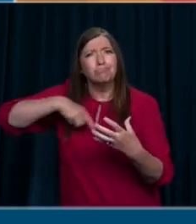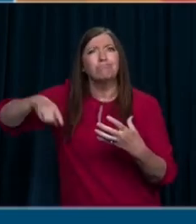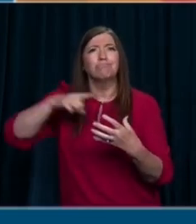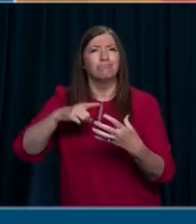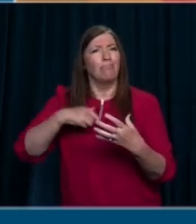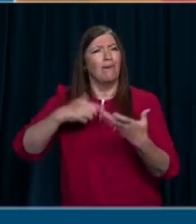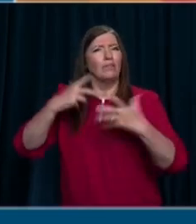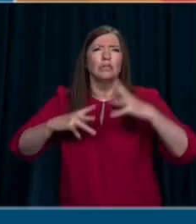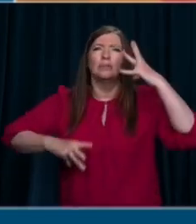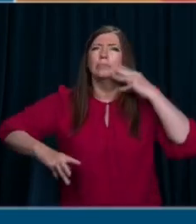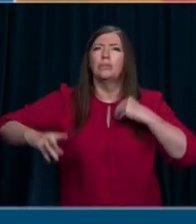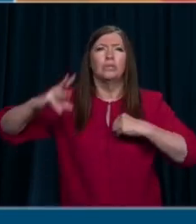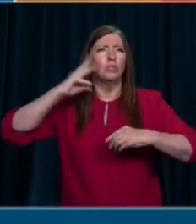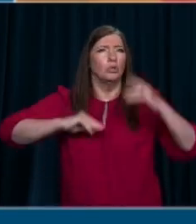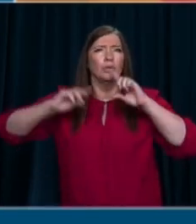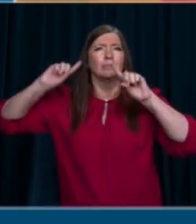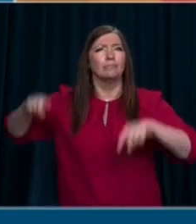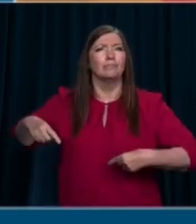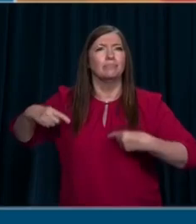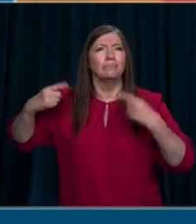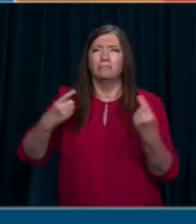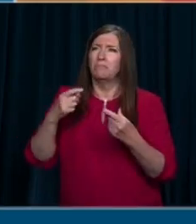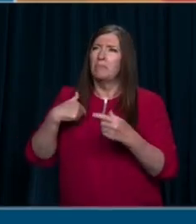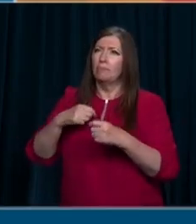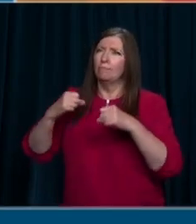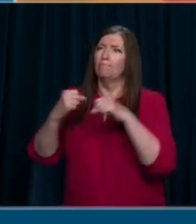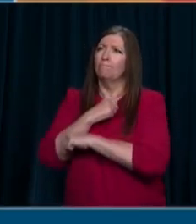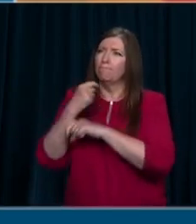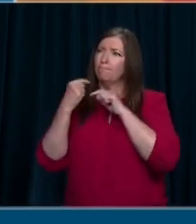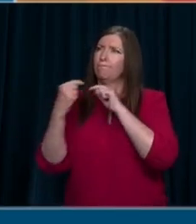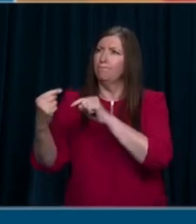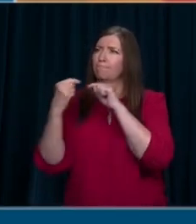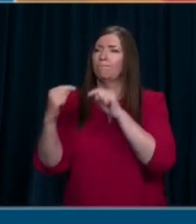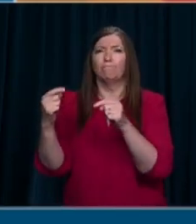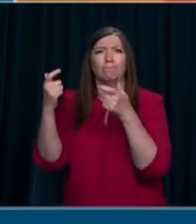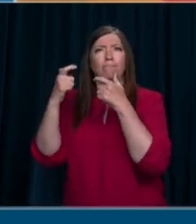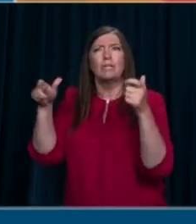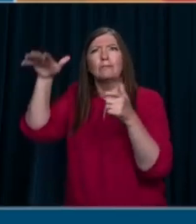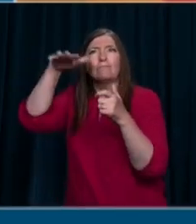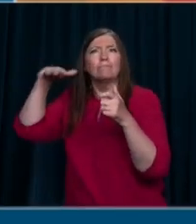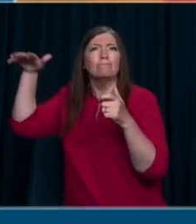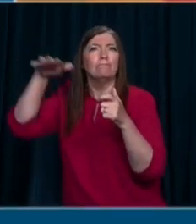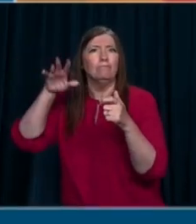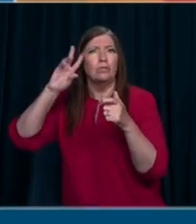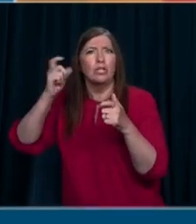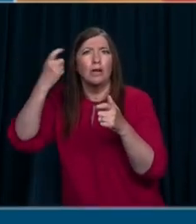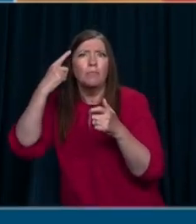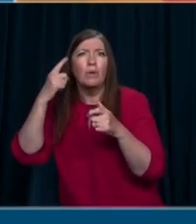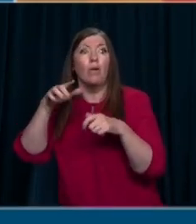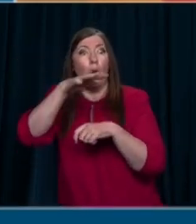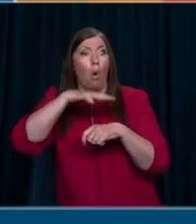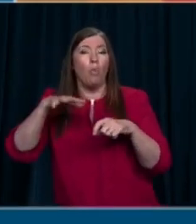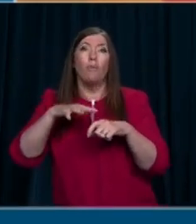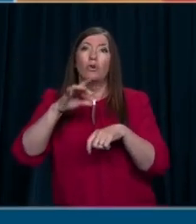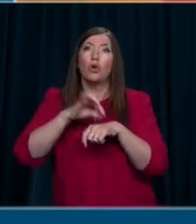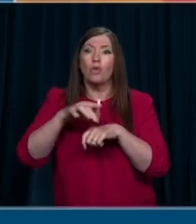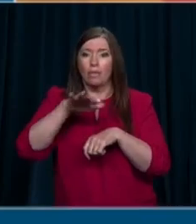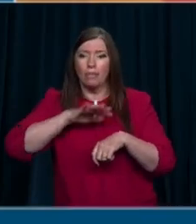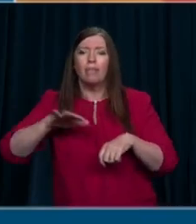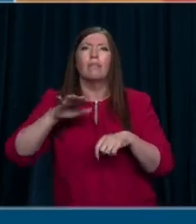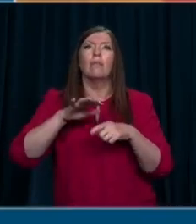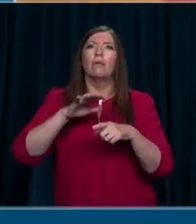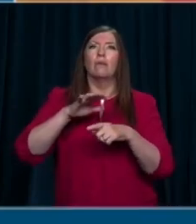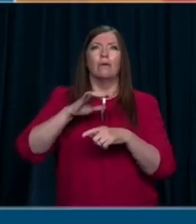tested. I've taken on massive establishments both inside the country and across the planet. Appointed to the U.S. Commission on